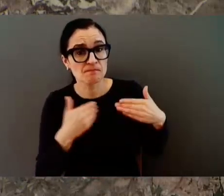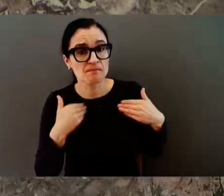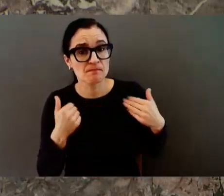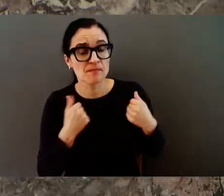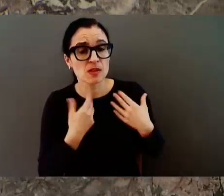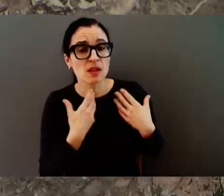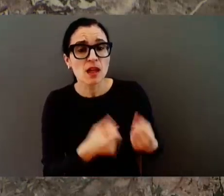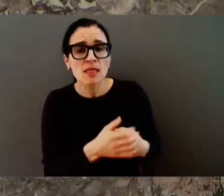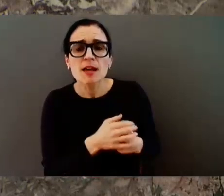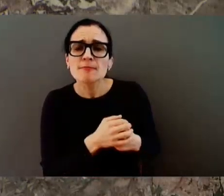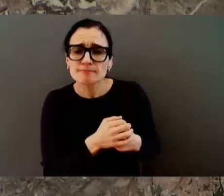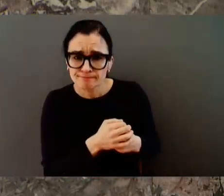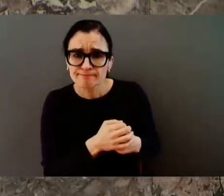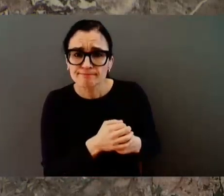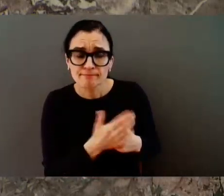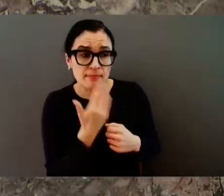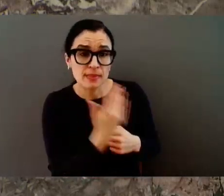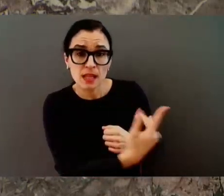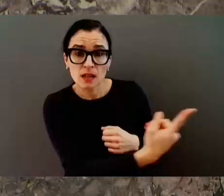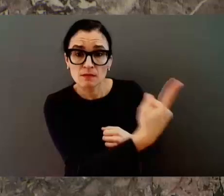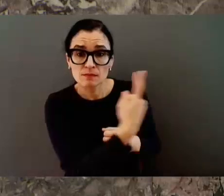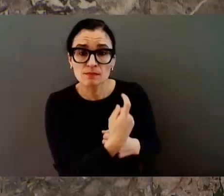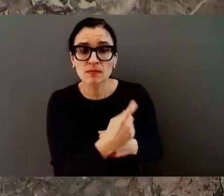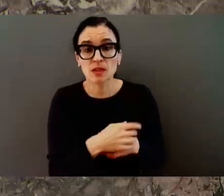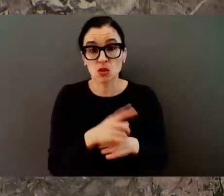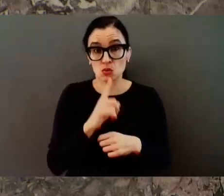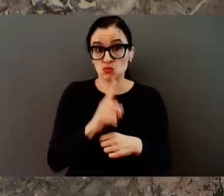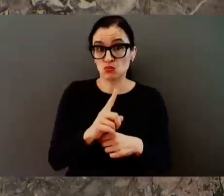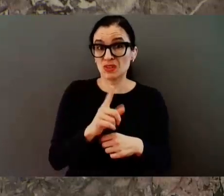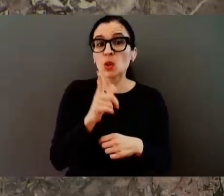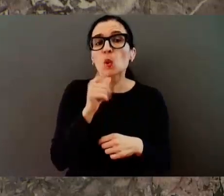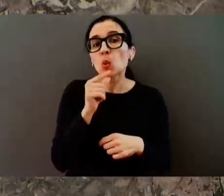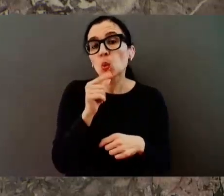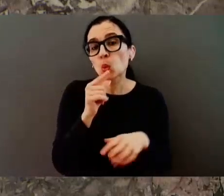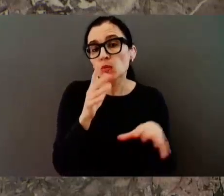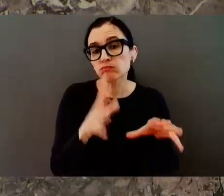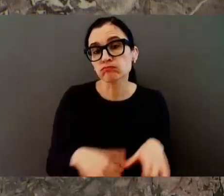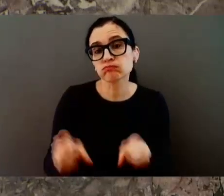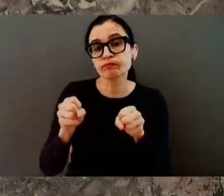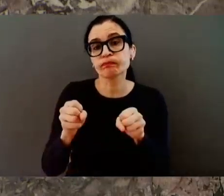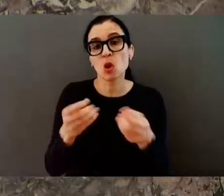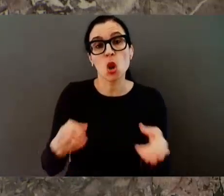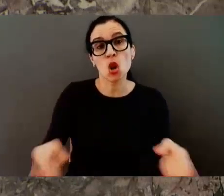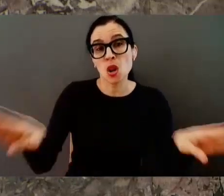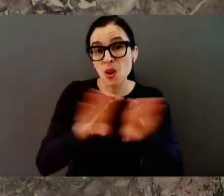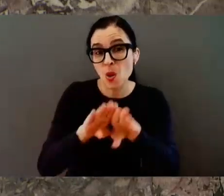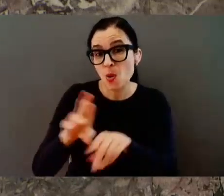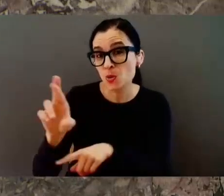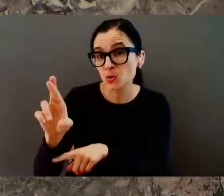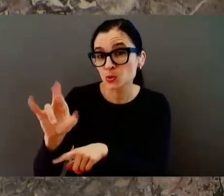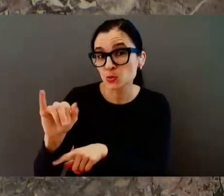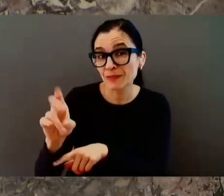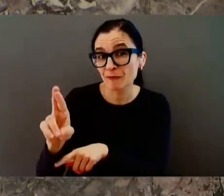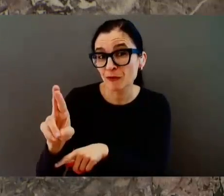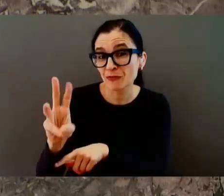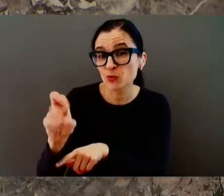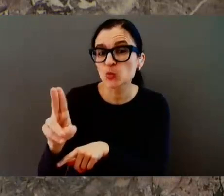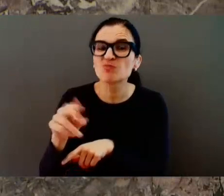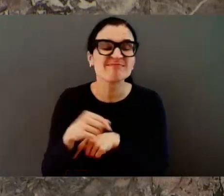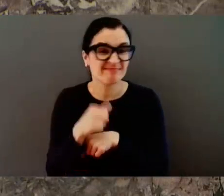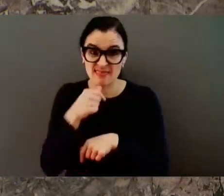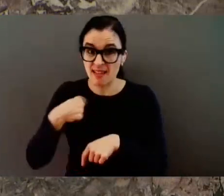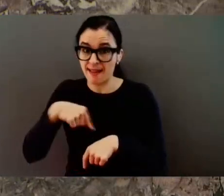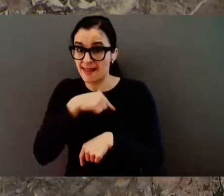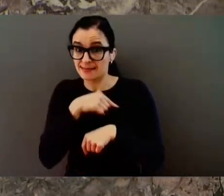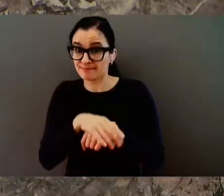decision to close the Riverview facility in a way that left people without the supports that they need. Mr. Speaker, this government has